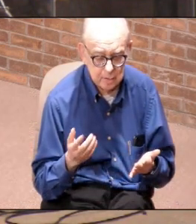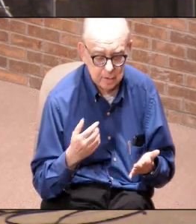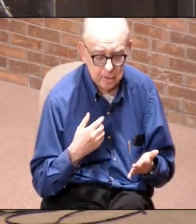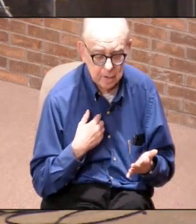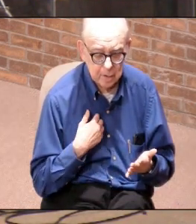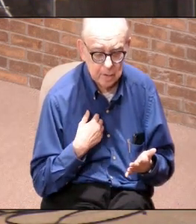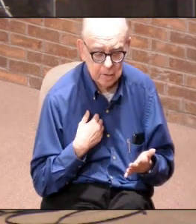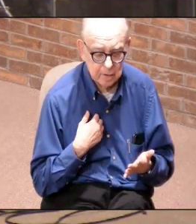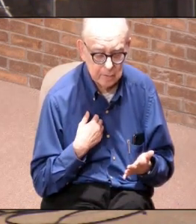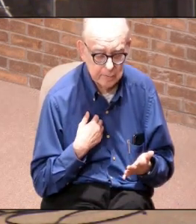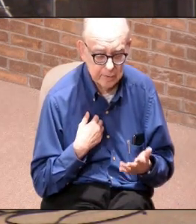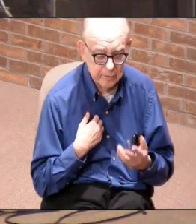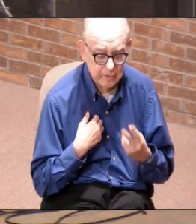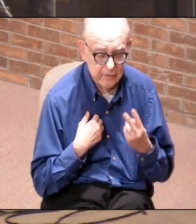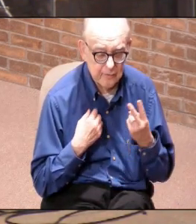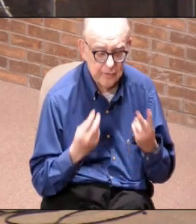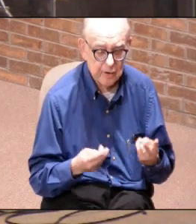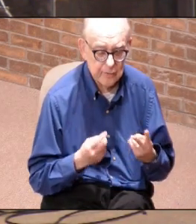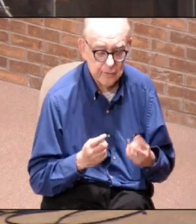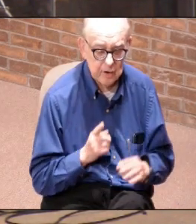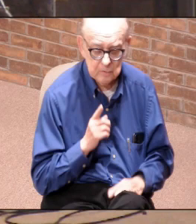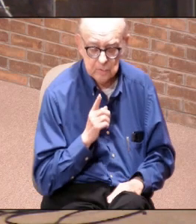would be a very lonely person.